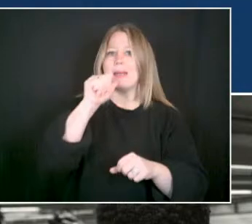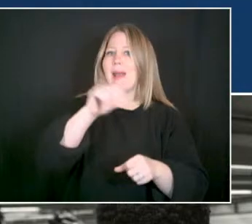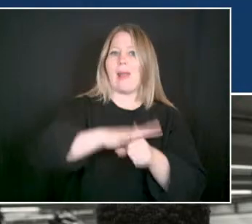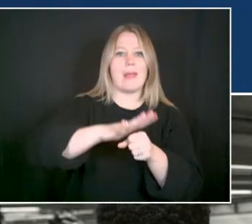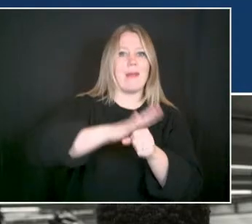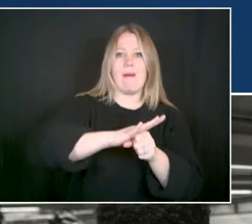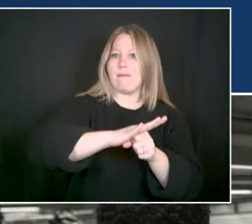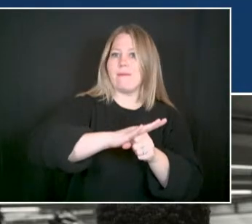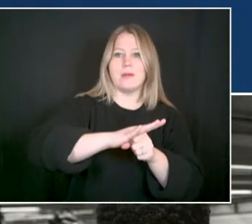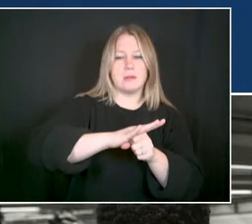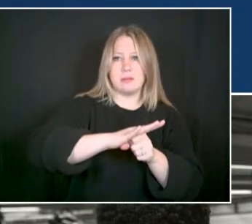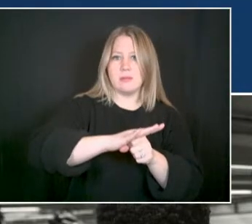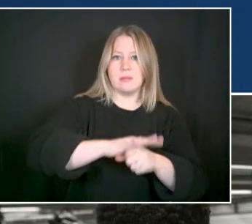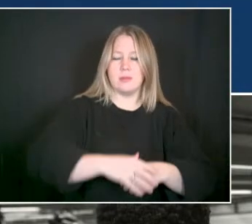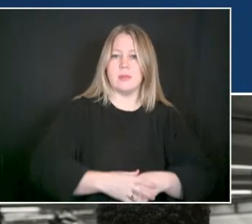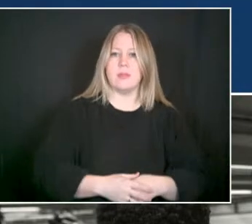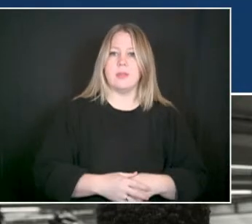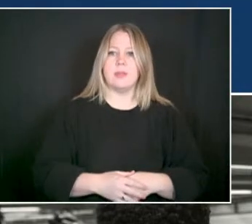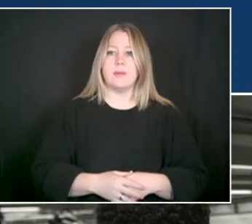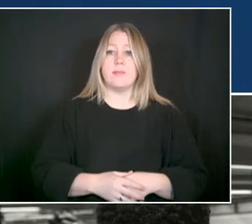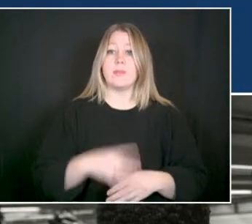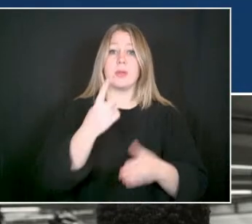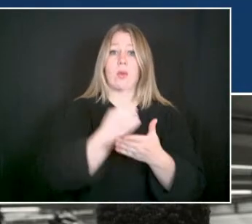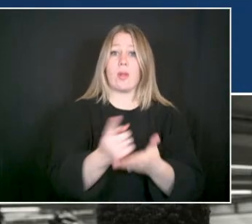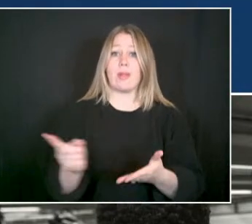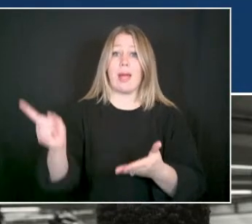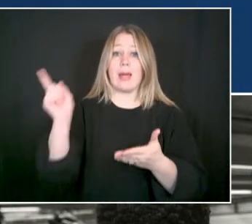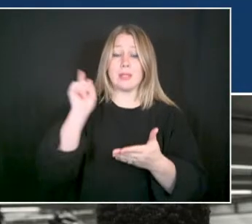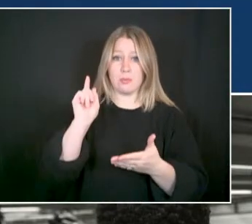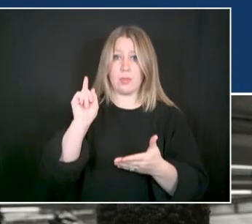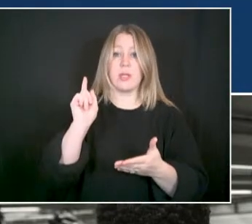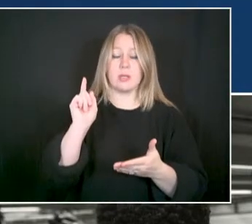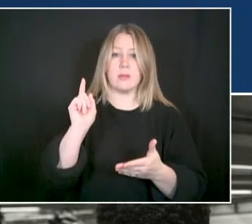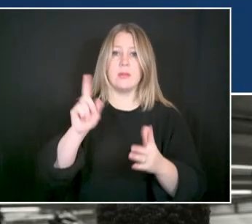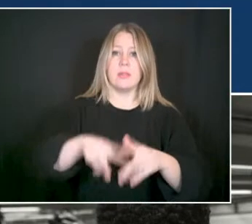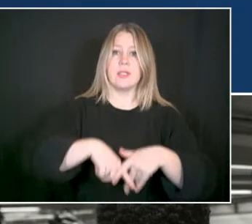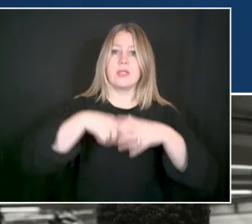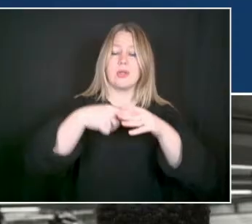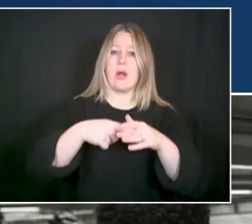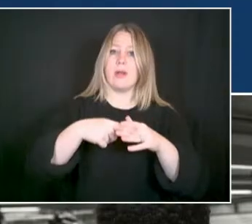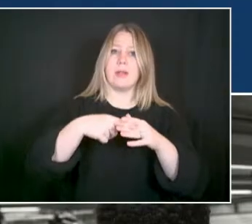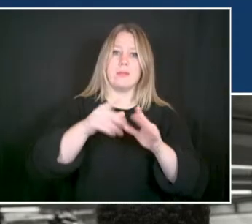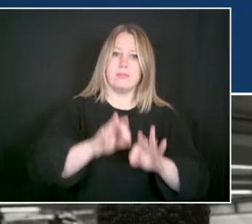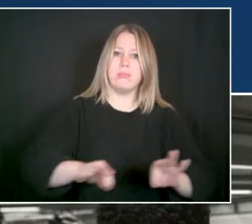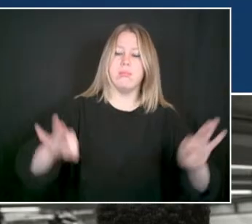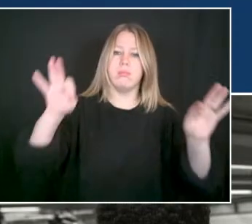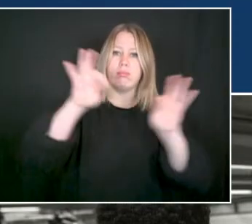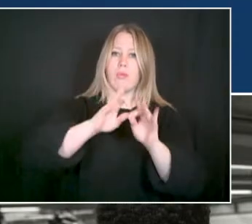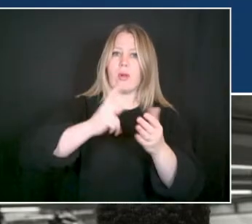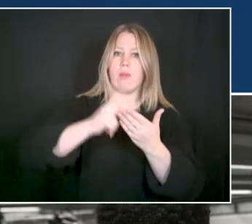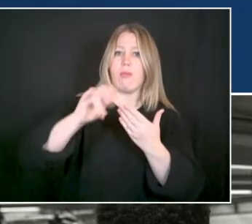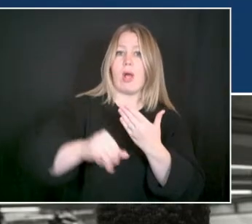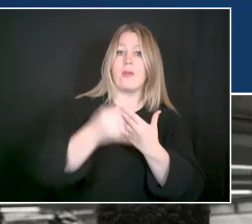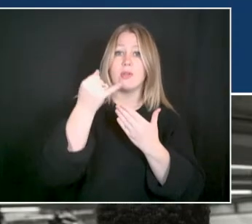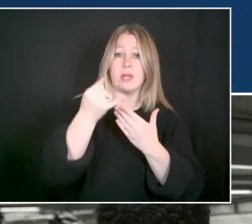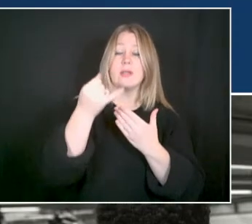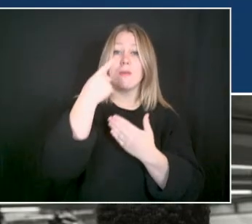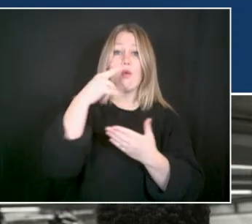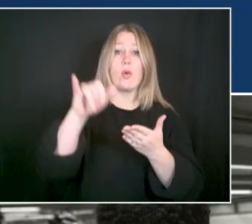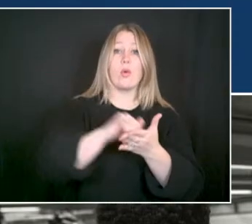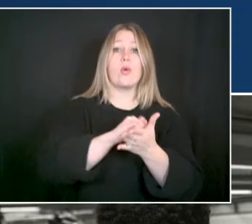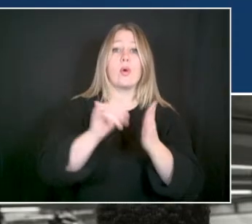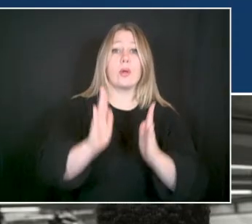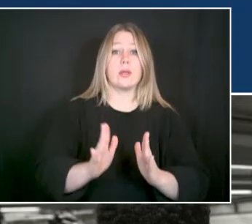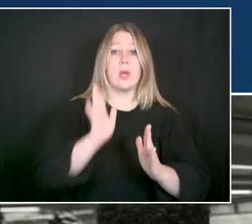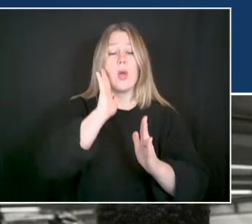significant steps forward on historic projects that would deliver thousands of homes to New Yorkers. And we're seeing that